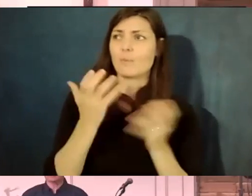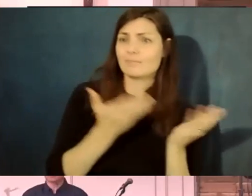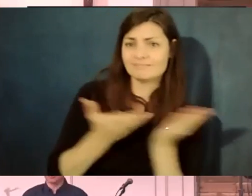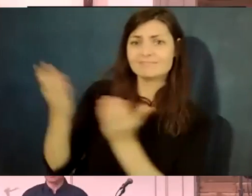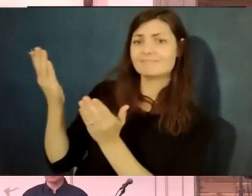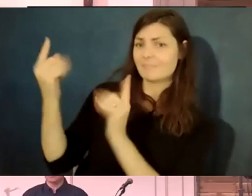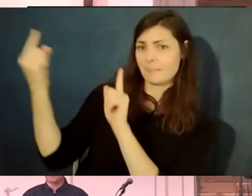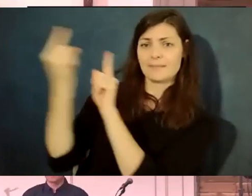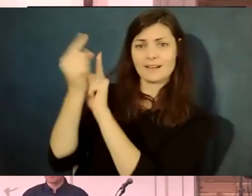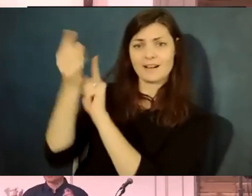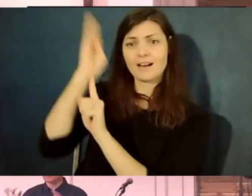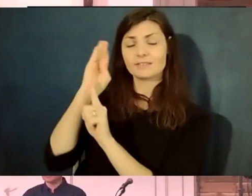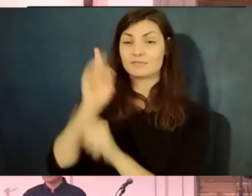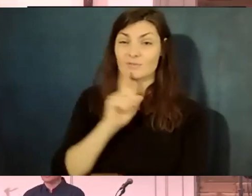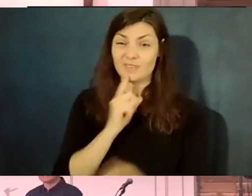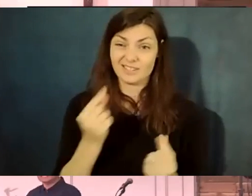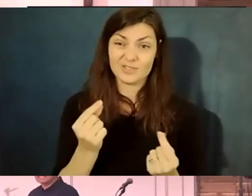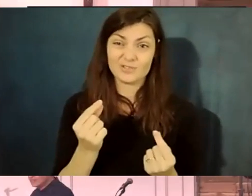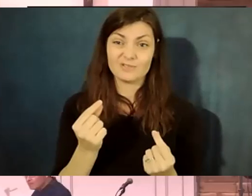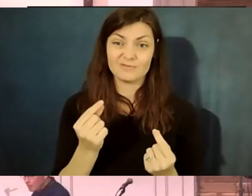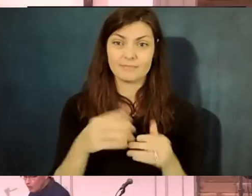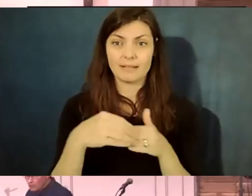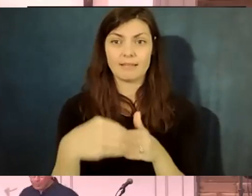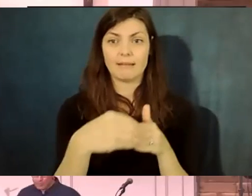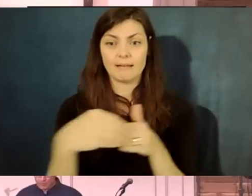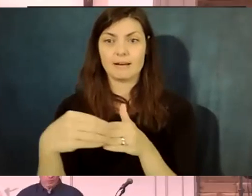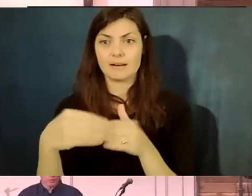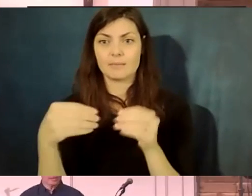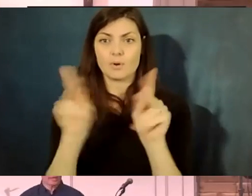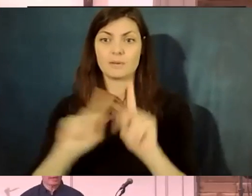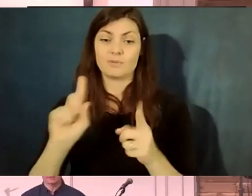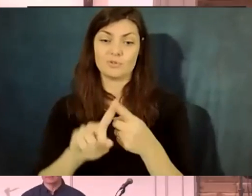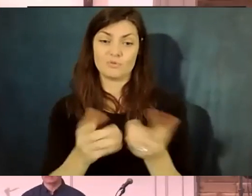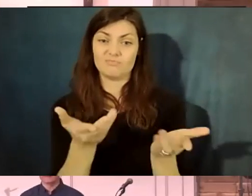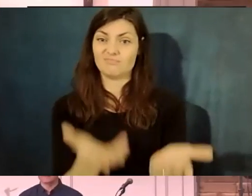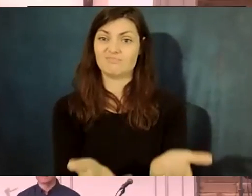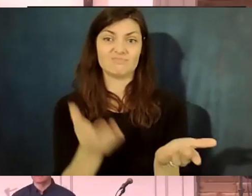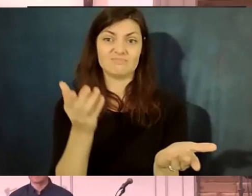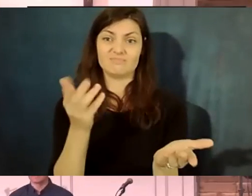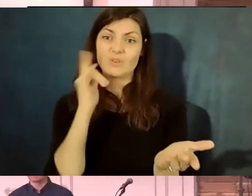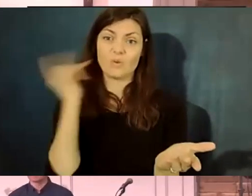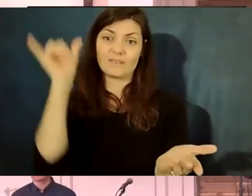of the Lord. But what they're really doing is leading more and more people to a golden calf.